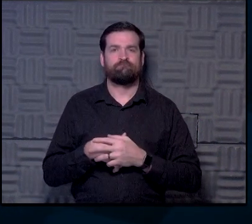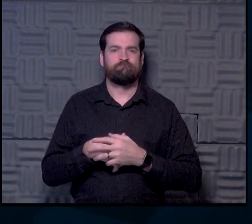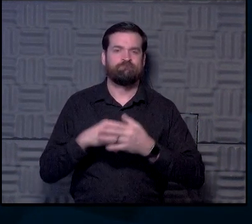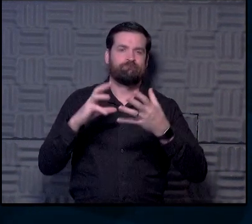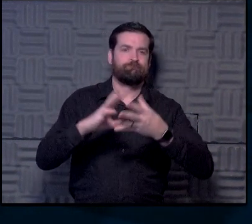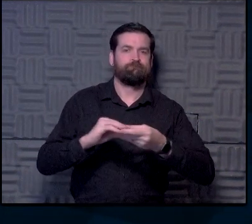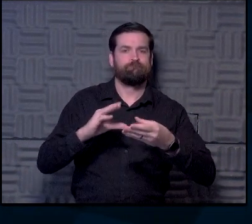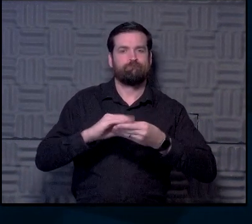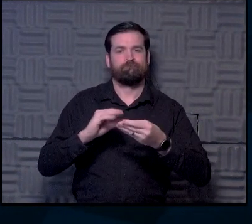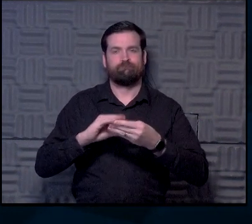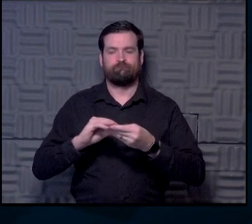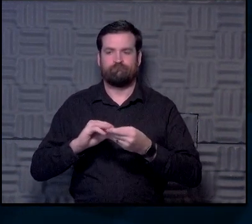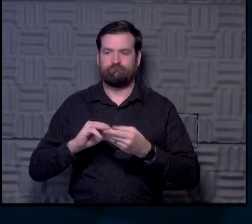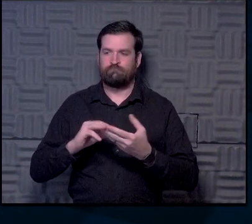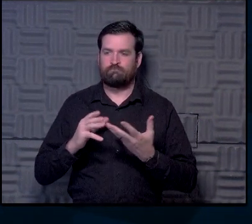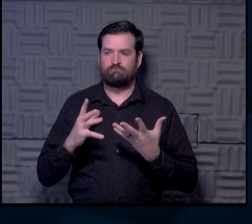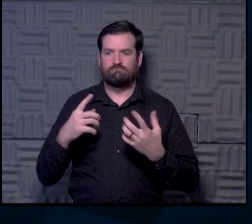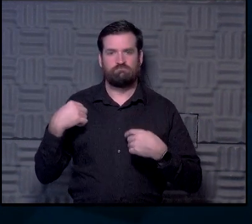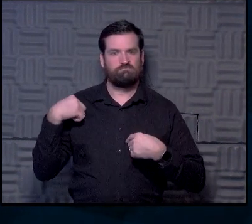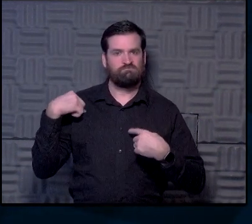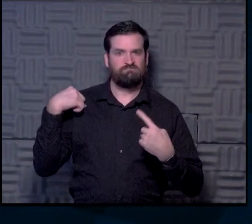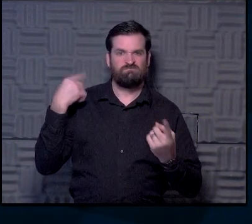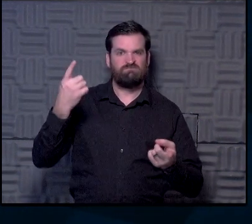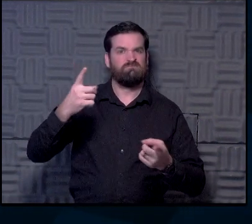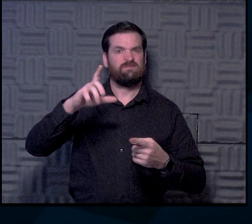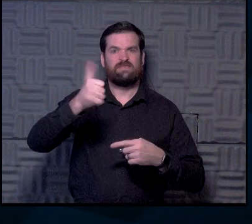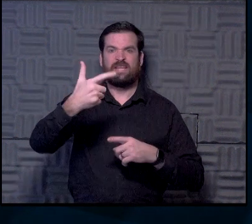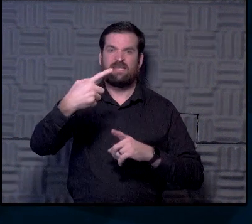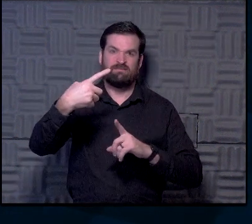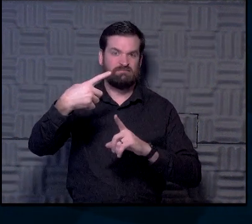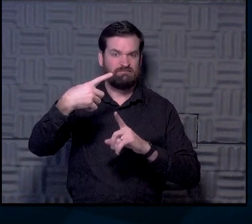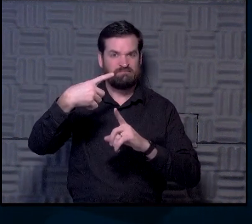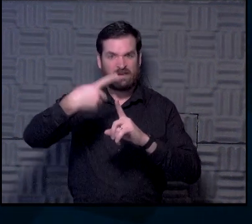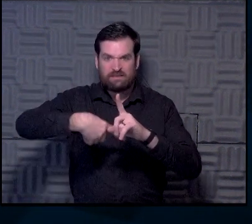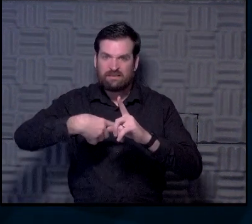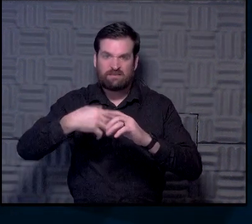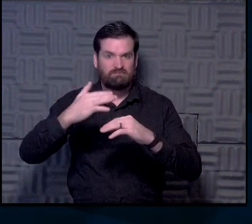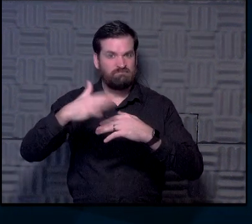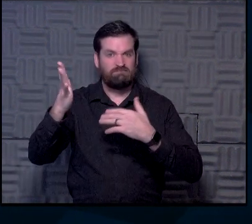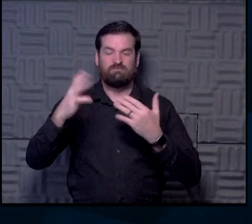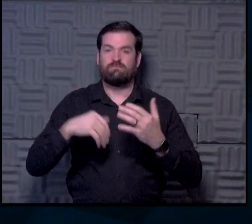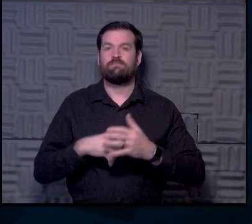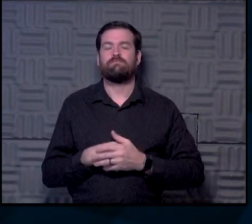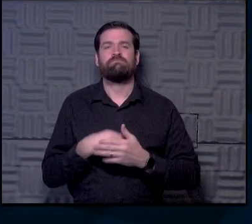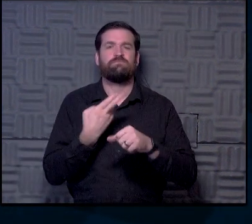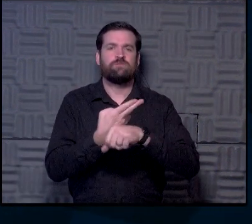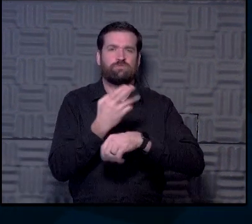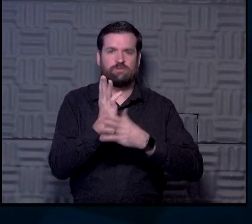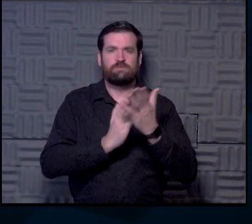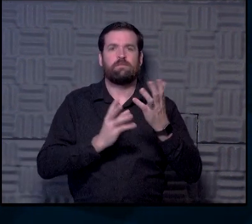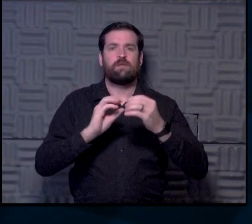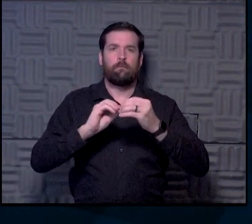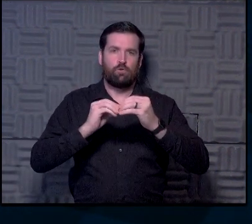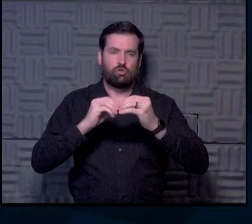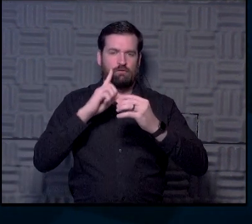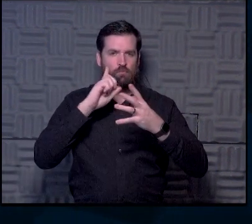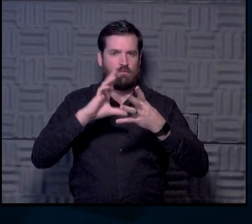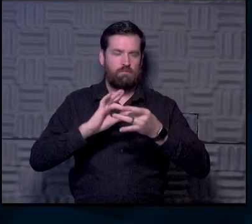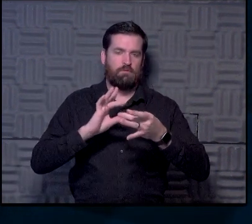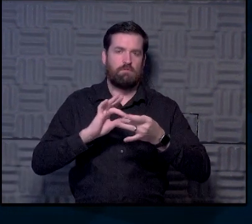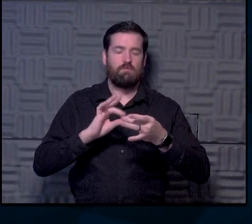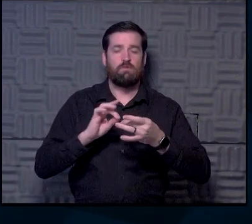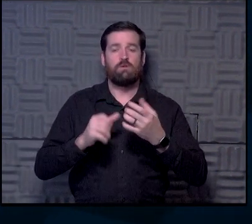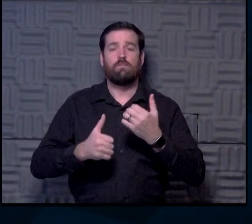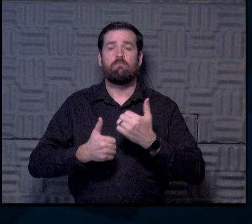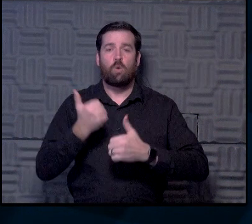story of the past 10 plus months now. And we'll use some numbers to tell that story. Most of these